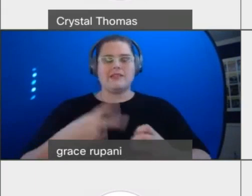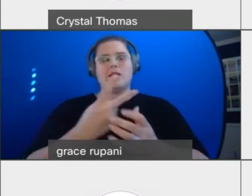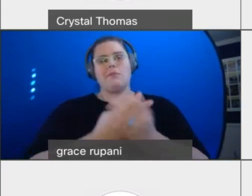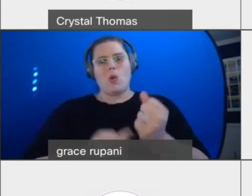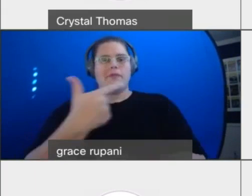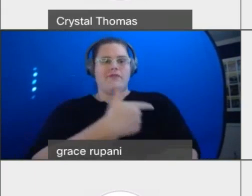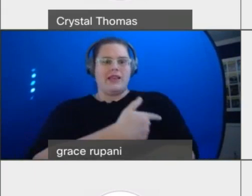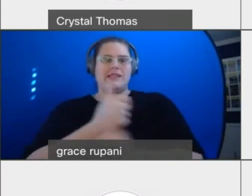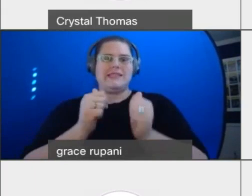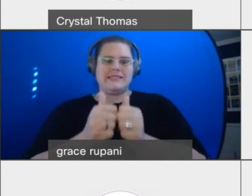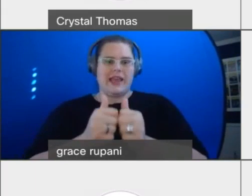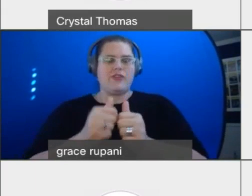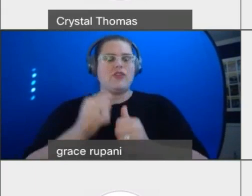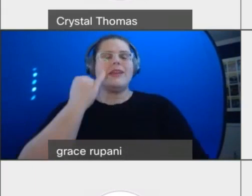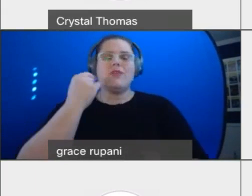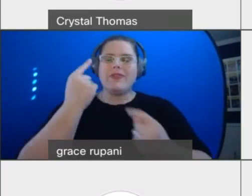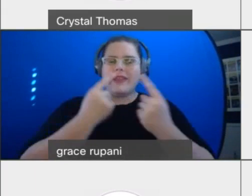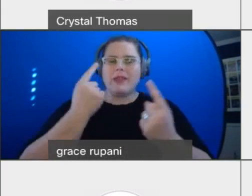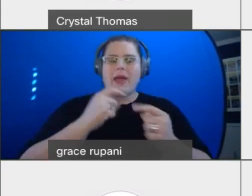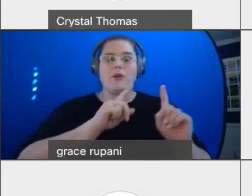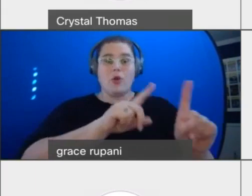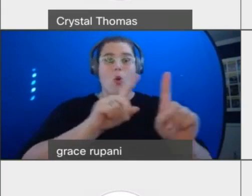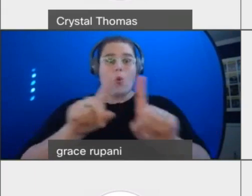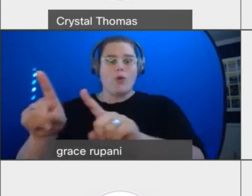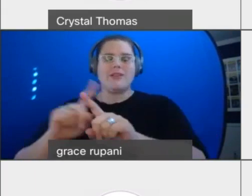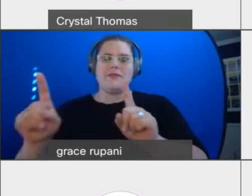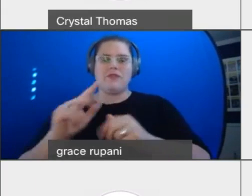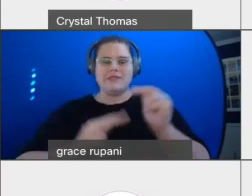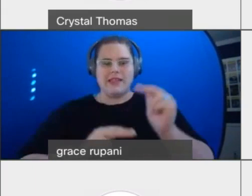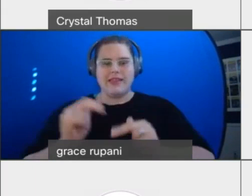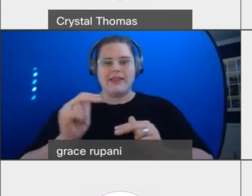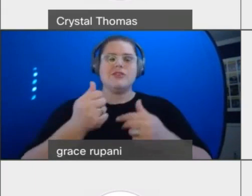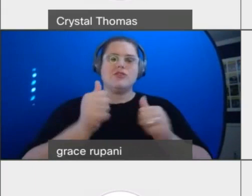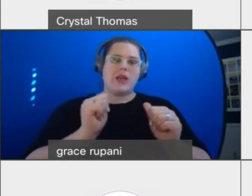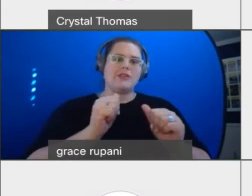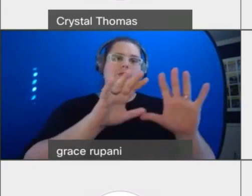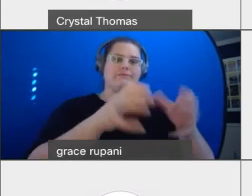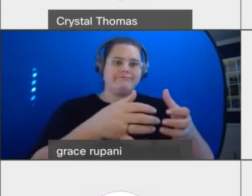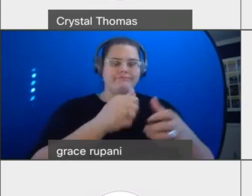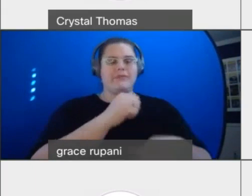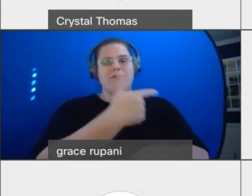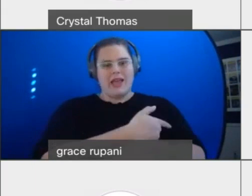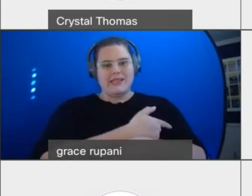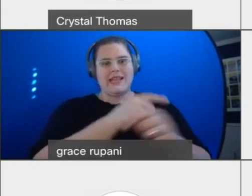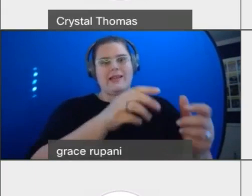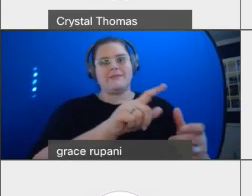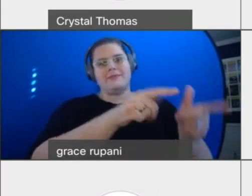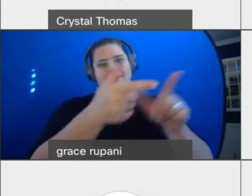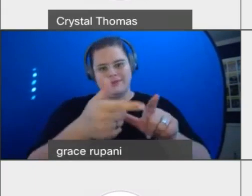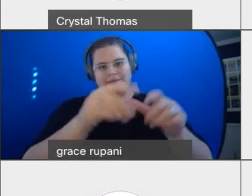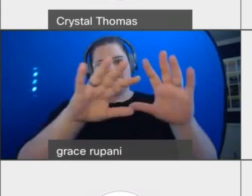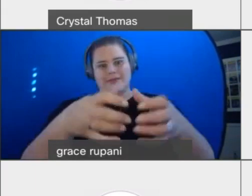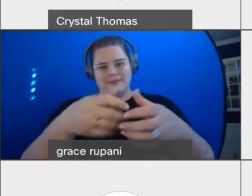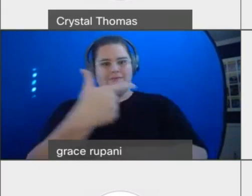able to get around to the different facilities and things like that, the logistics of working out the different locations